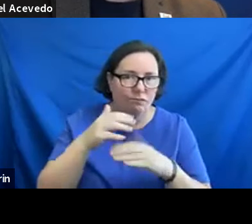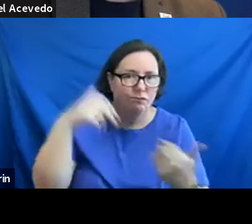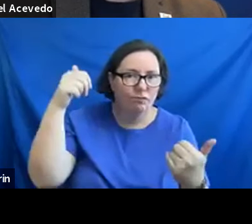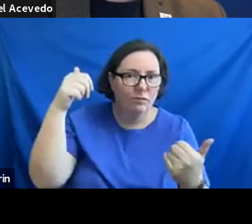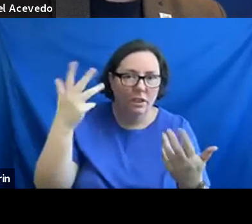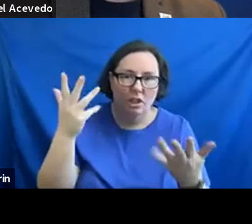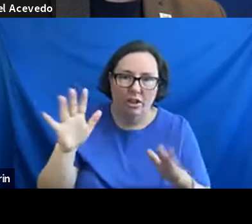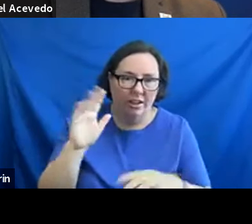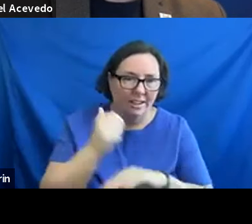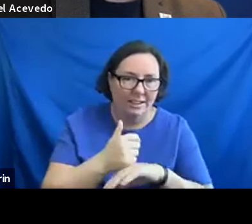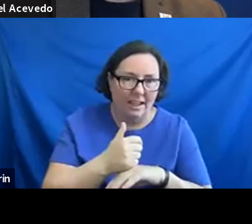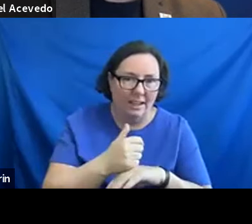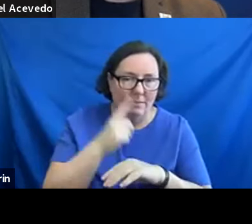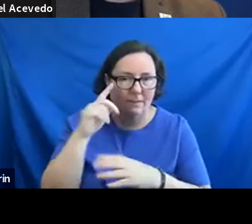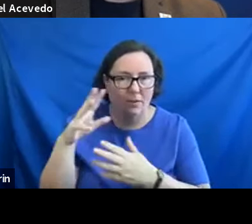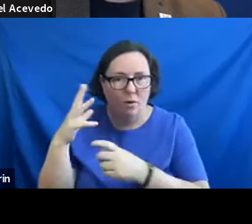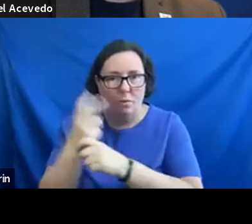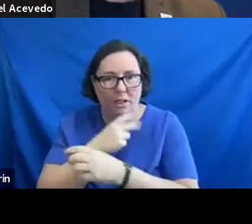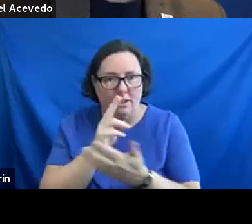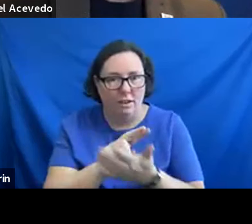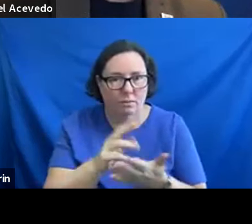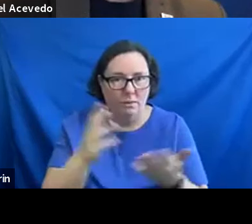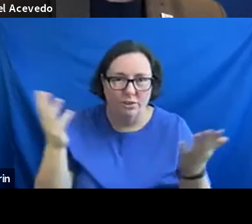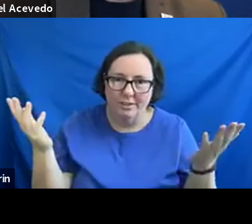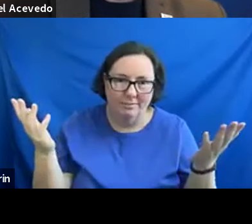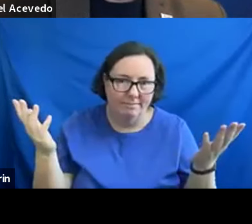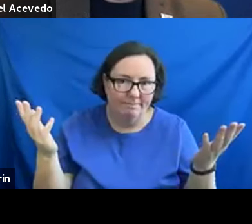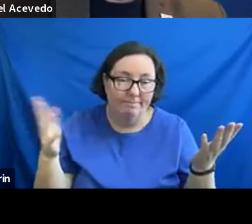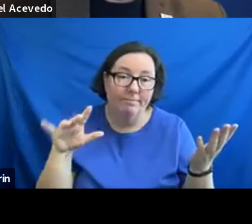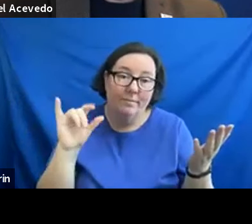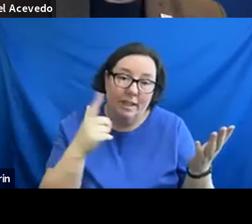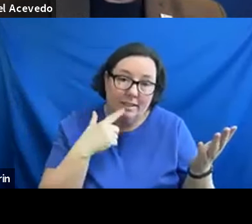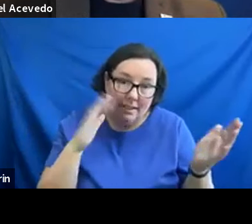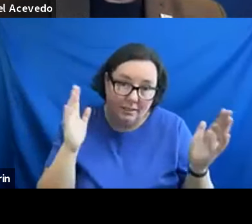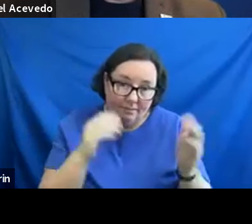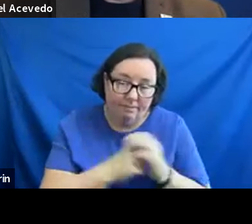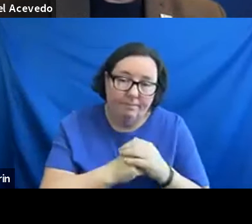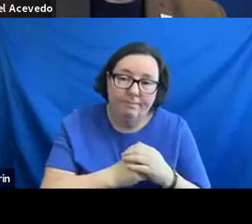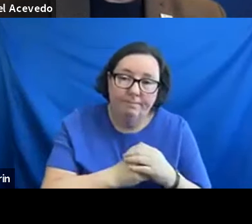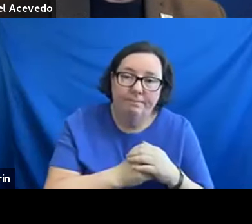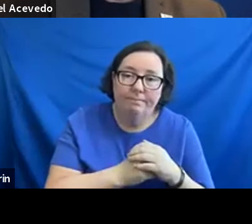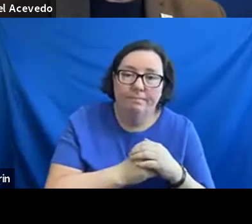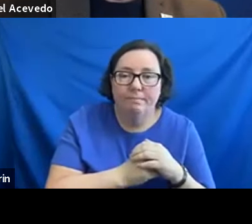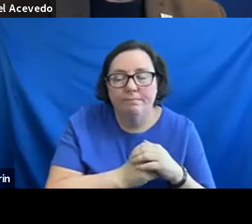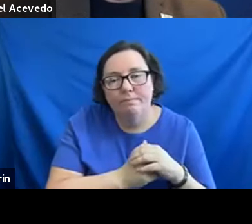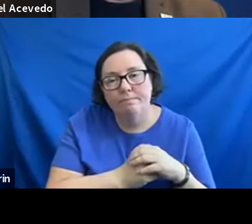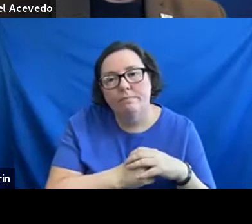has, again, winners and losers. That said, I'm